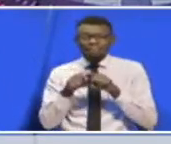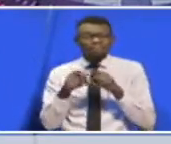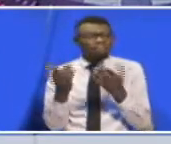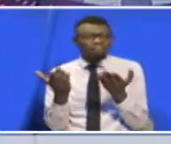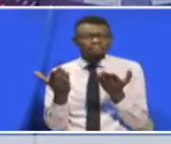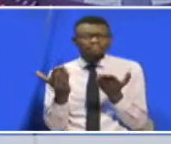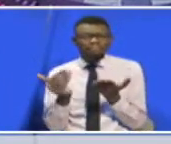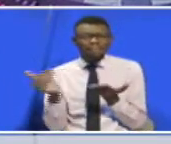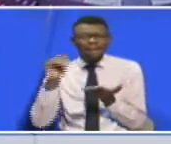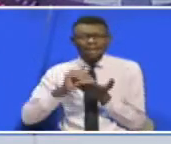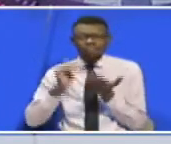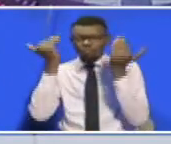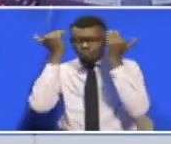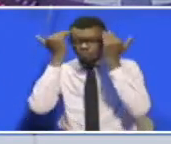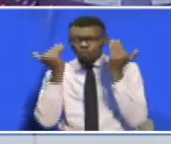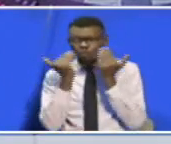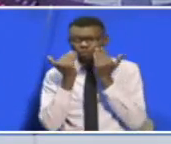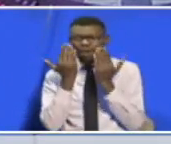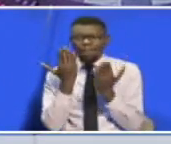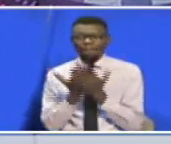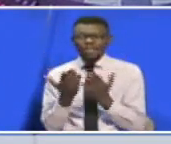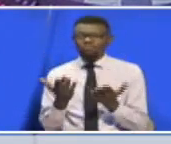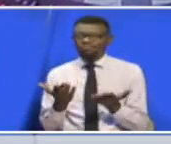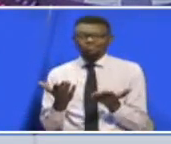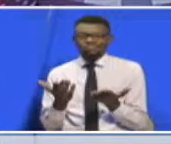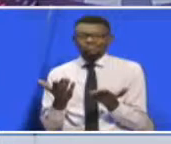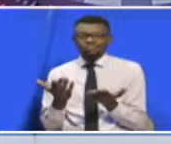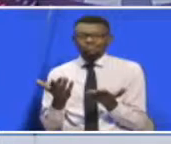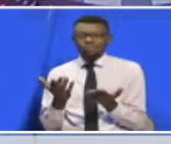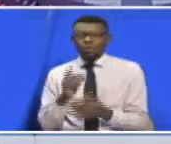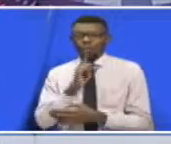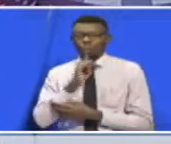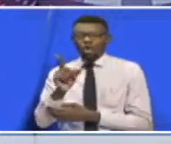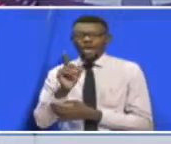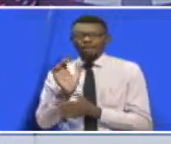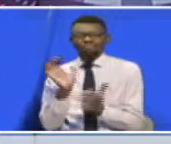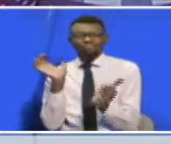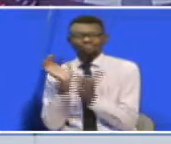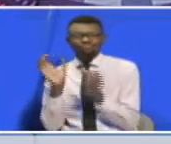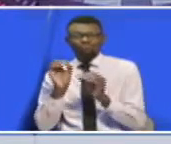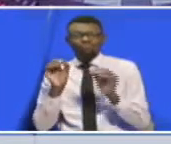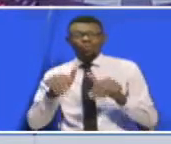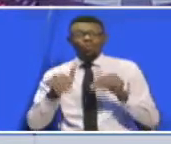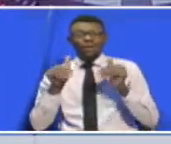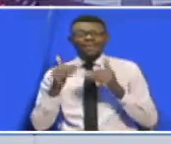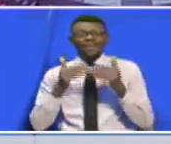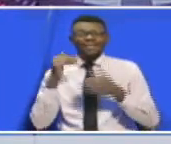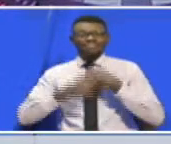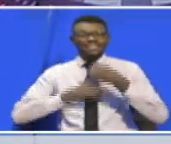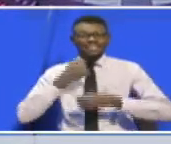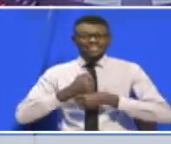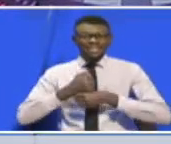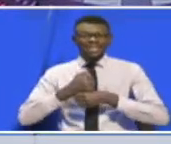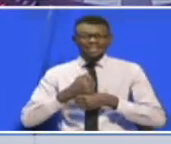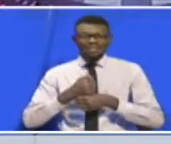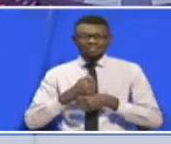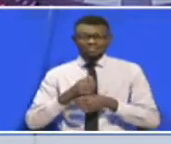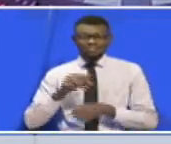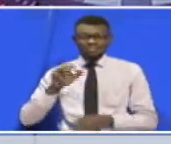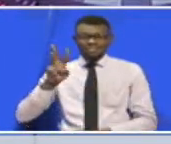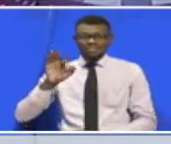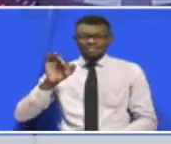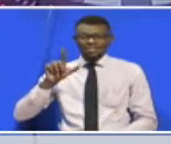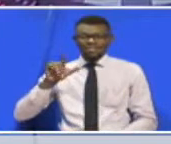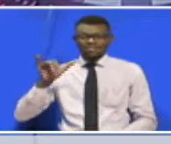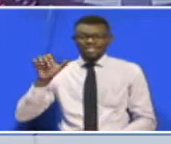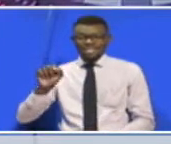the Court of Appeal has said, stop, don't arrest him until Fool's Day next year. Joining me now to speak about this is Willis Otieno. He's